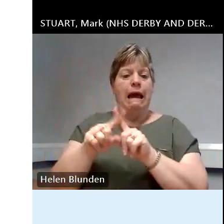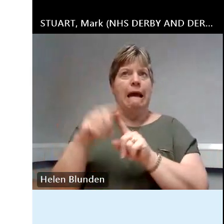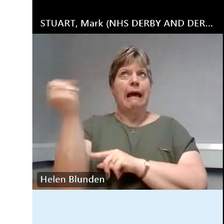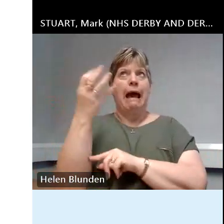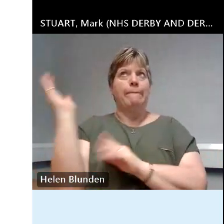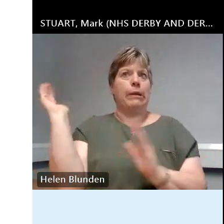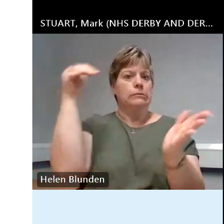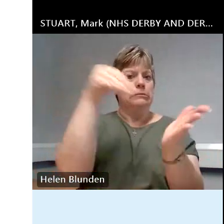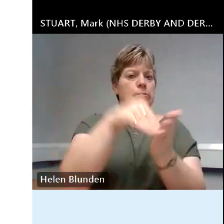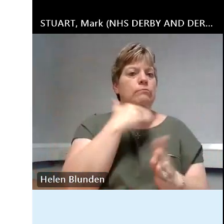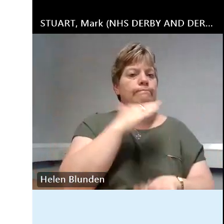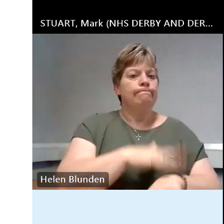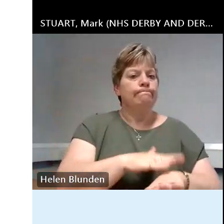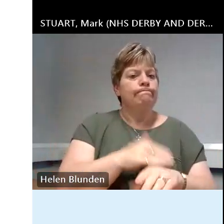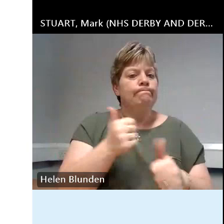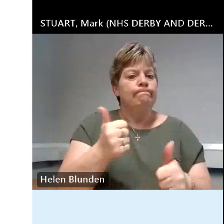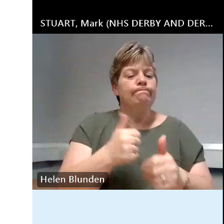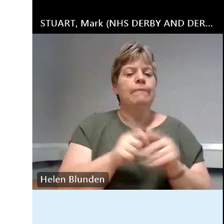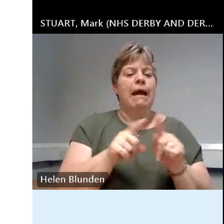our hospitals.